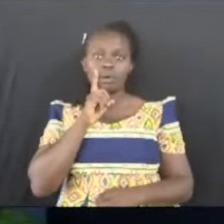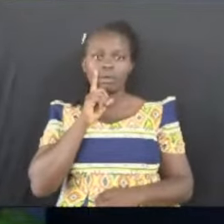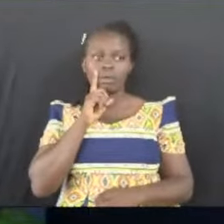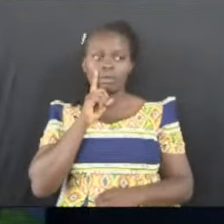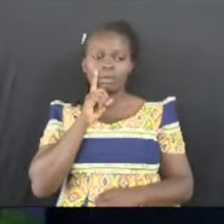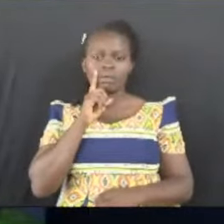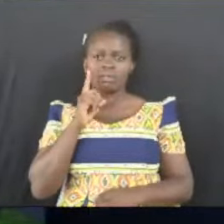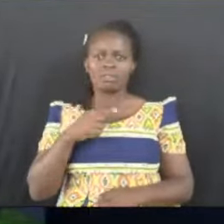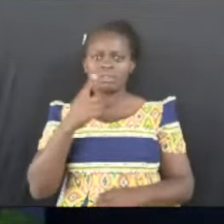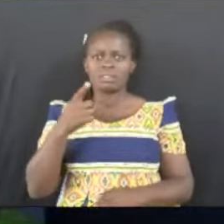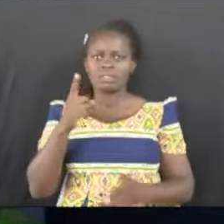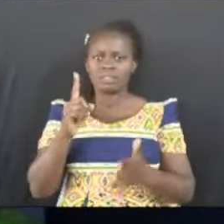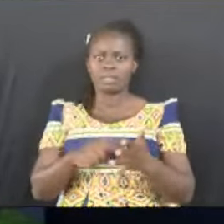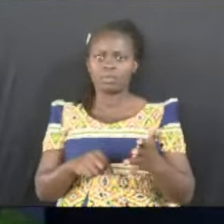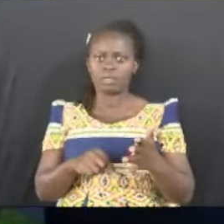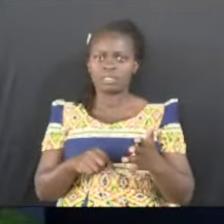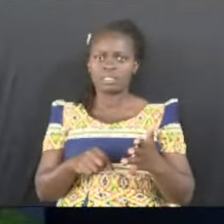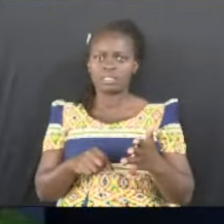what do you think?